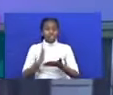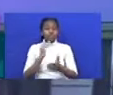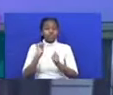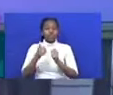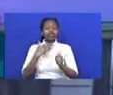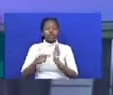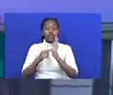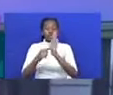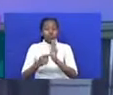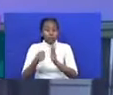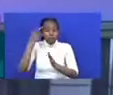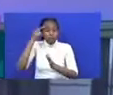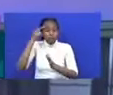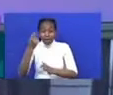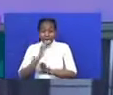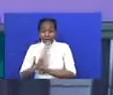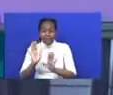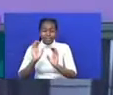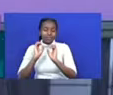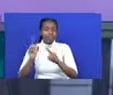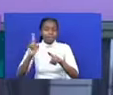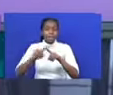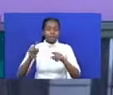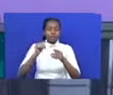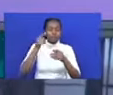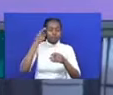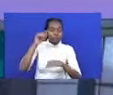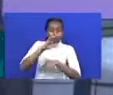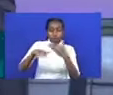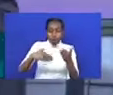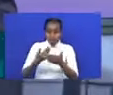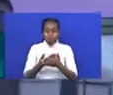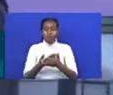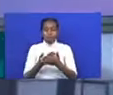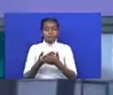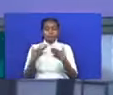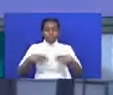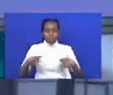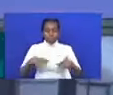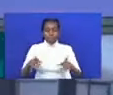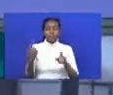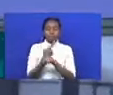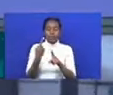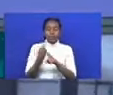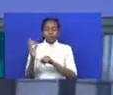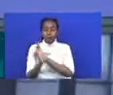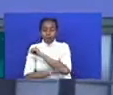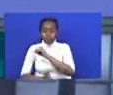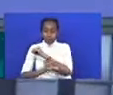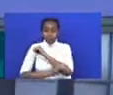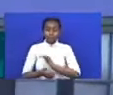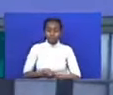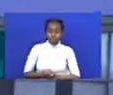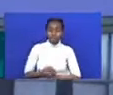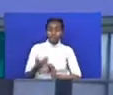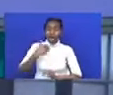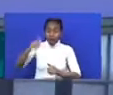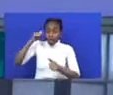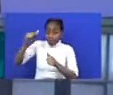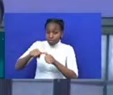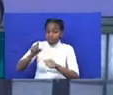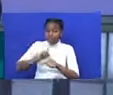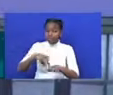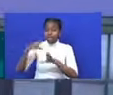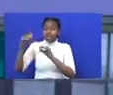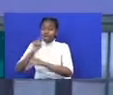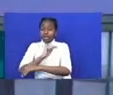is something I believe that God wants us to wake up to. Because in Nigeria, when I was in that time and when I started